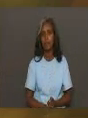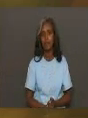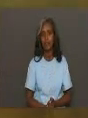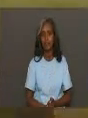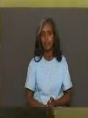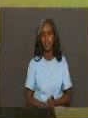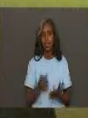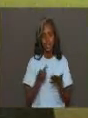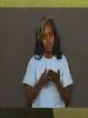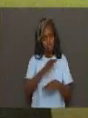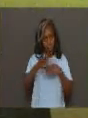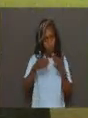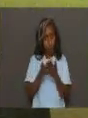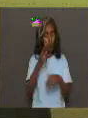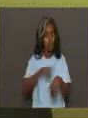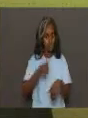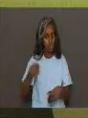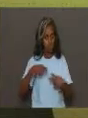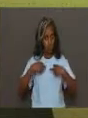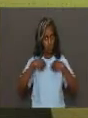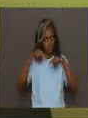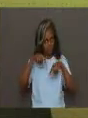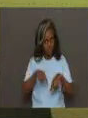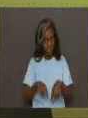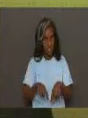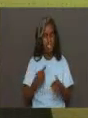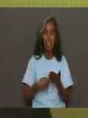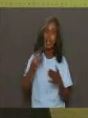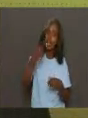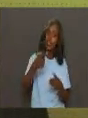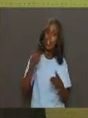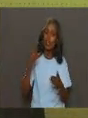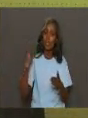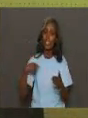operations. That is all the time we have for today.